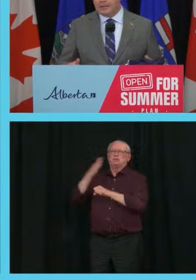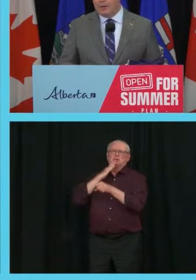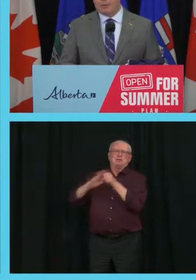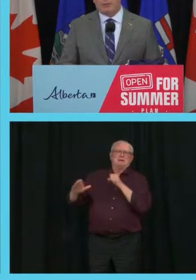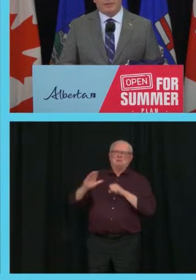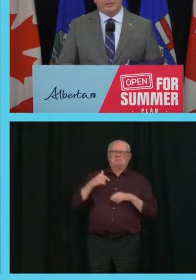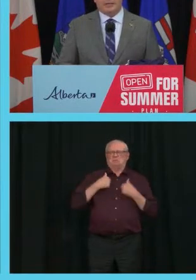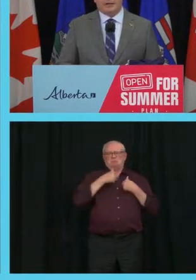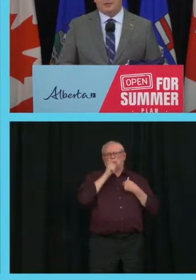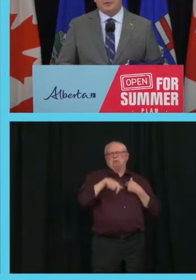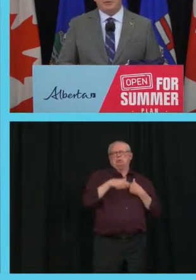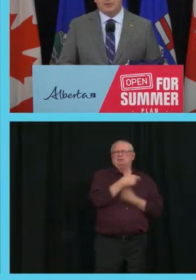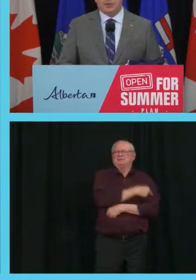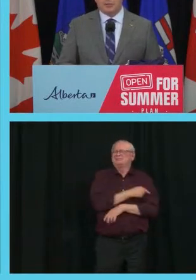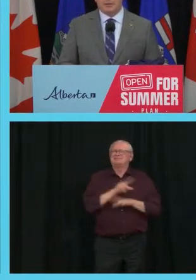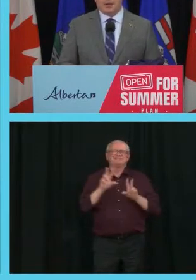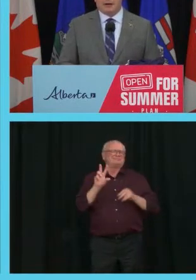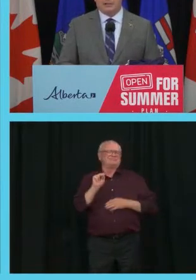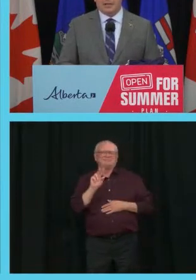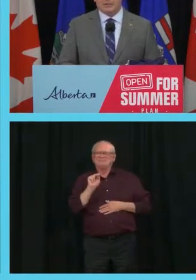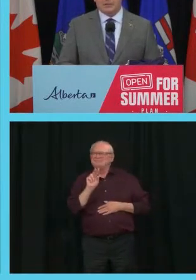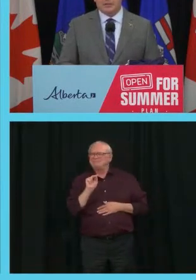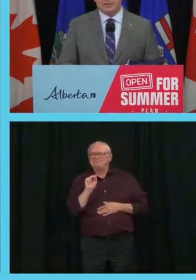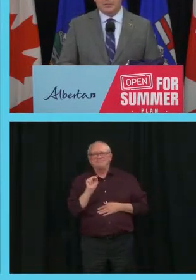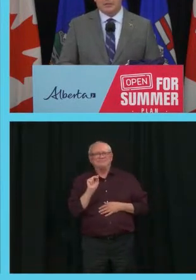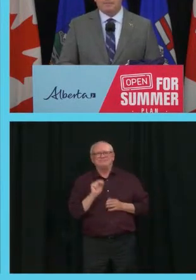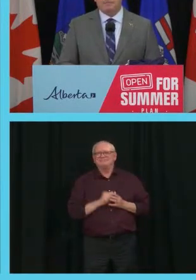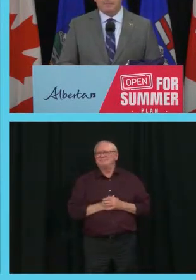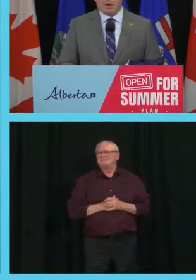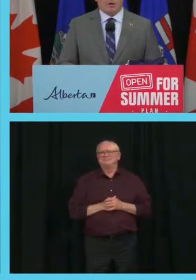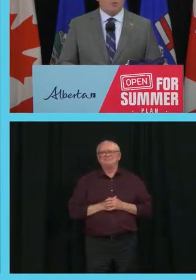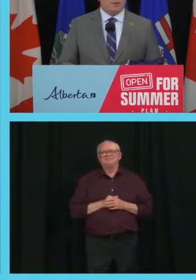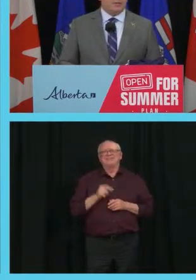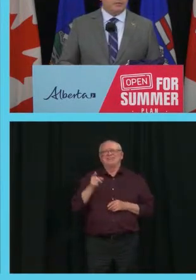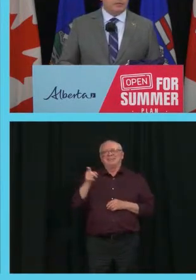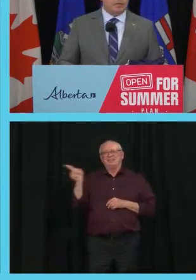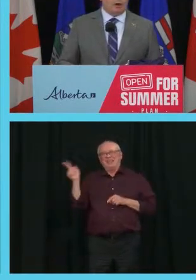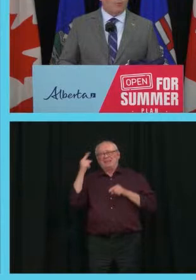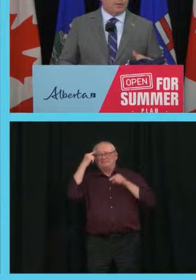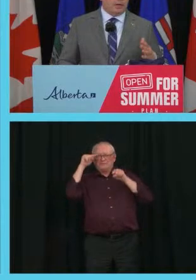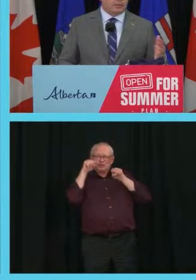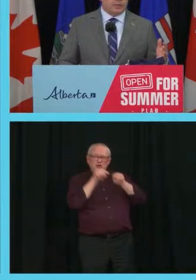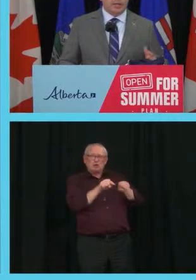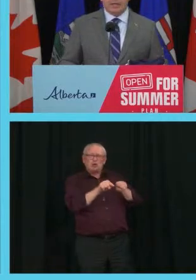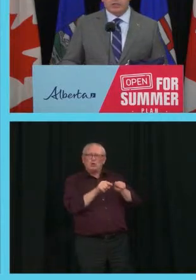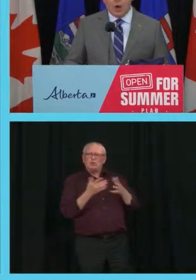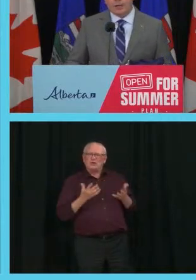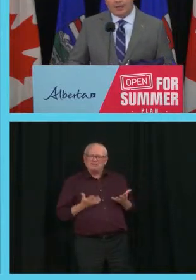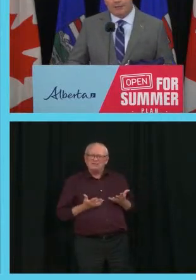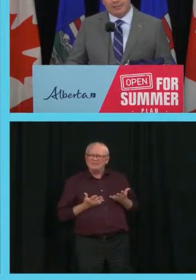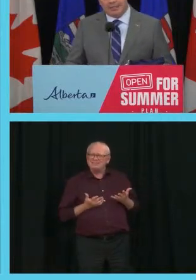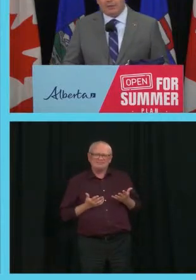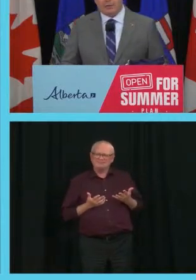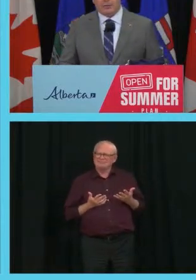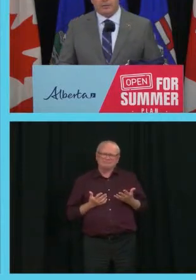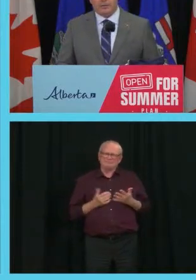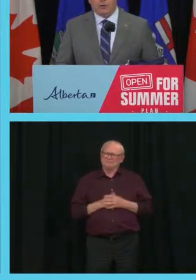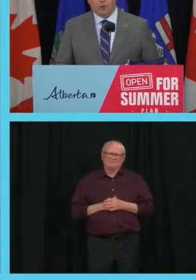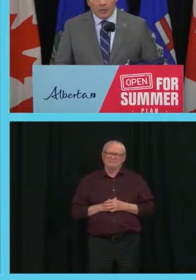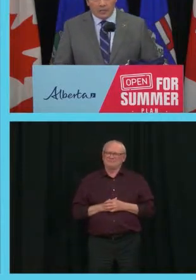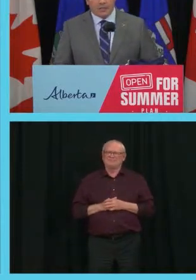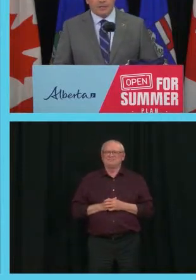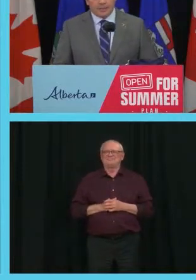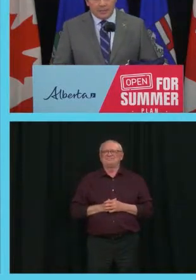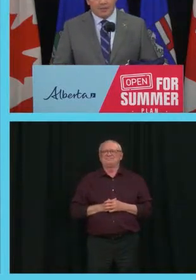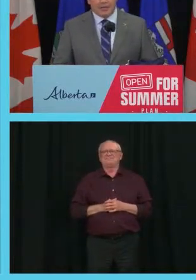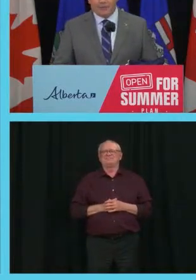not the Alberta way to let others determine our destiny. Our opening, I should say, is not guaranteed, Alberta.